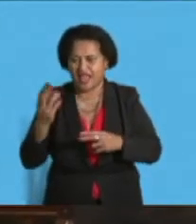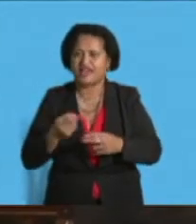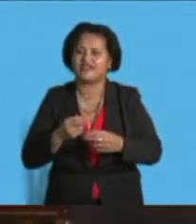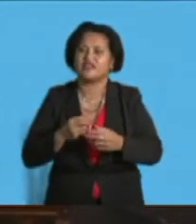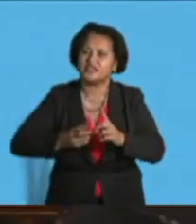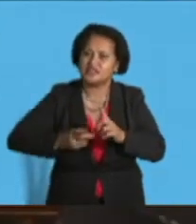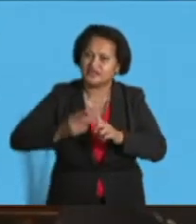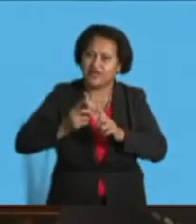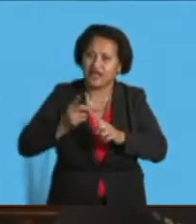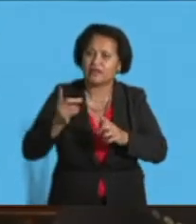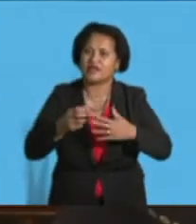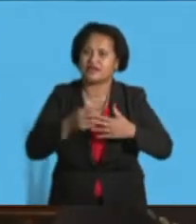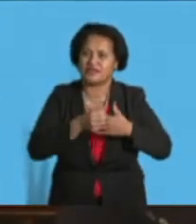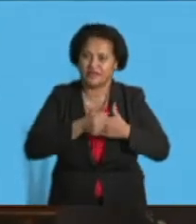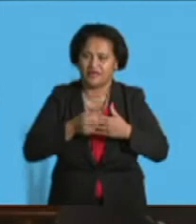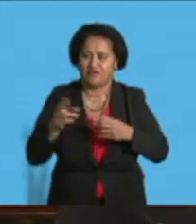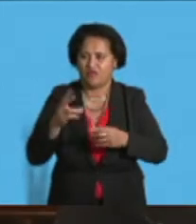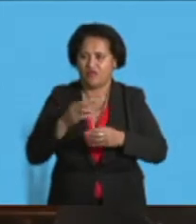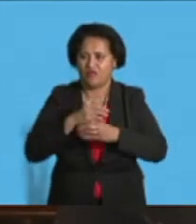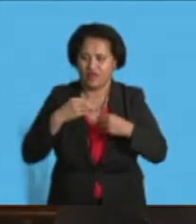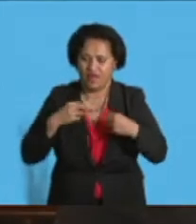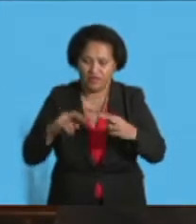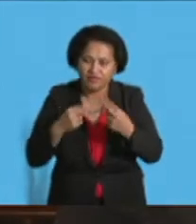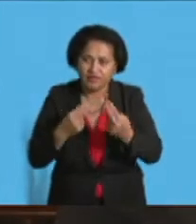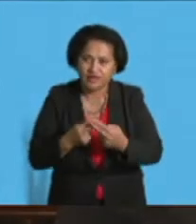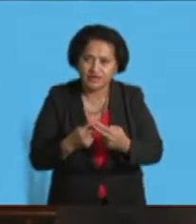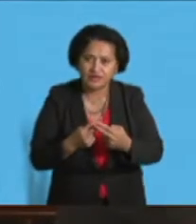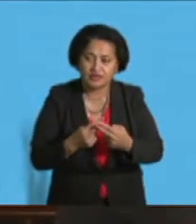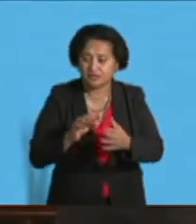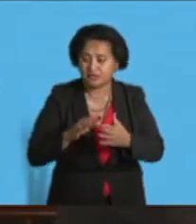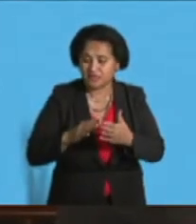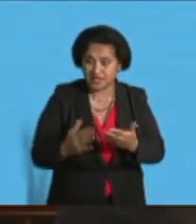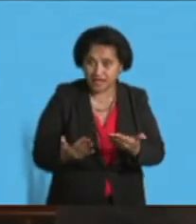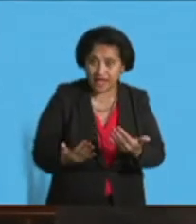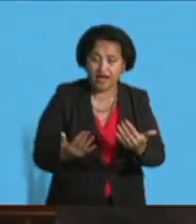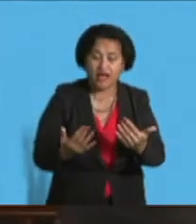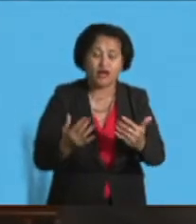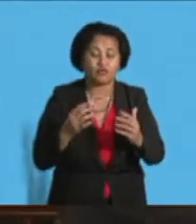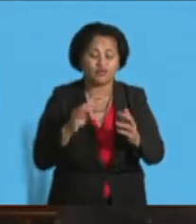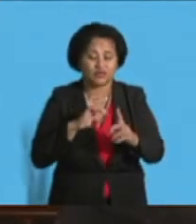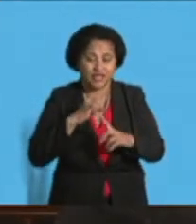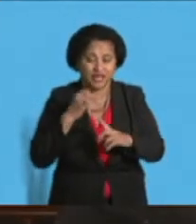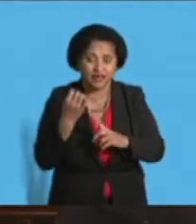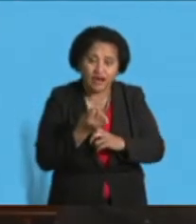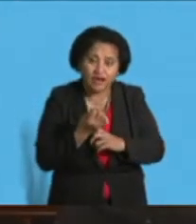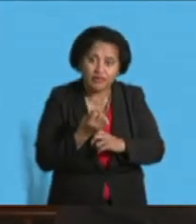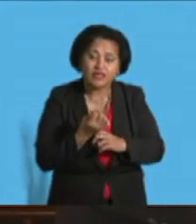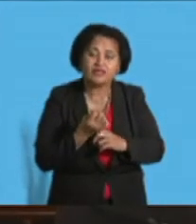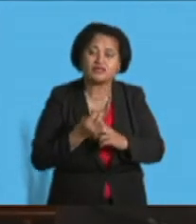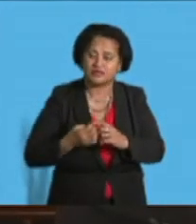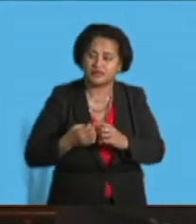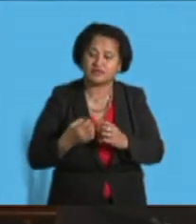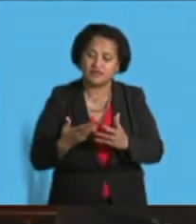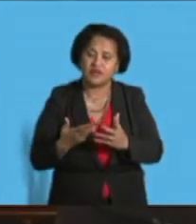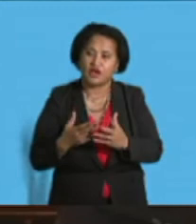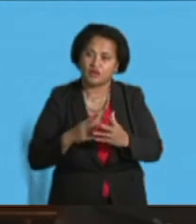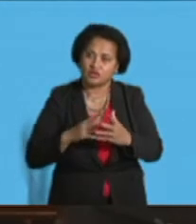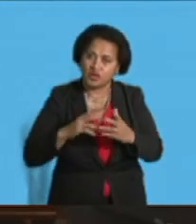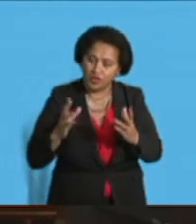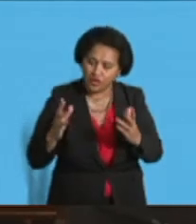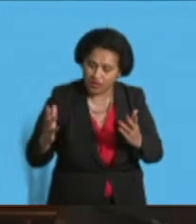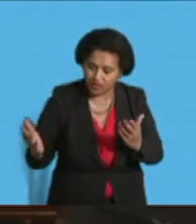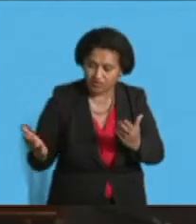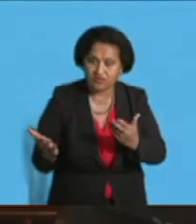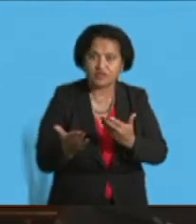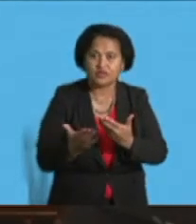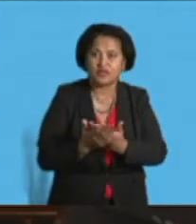families. Madam Speaker, in a world facing severe challenges to the environment and water resource availability, consolidation